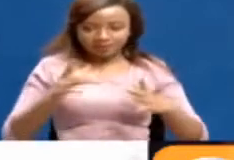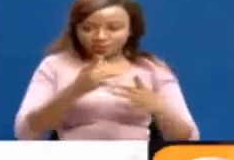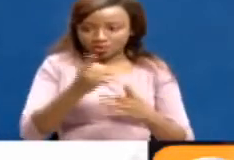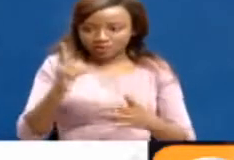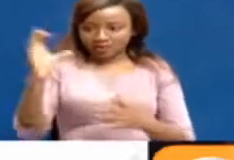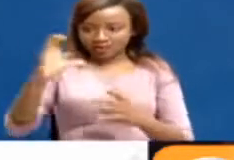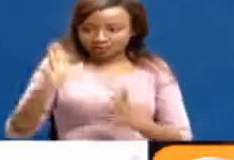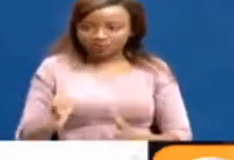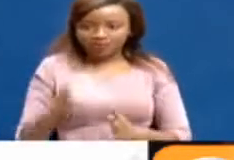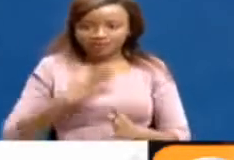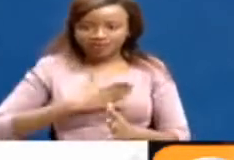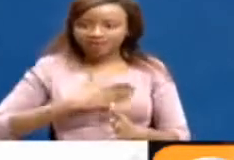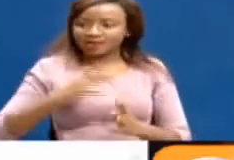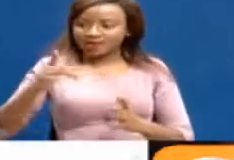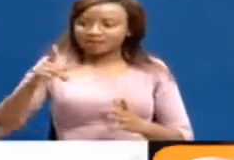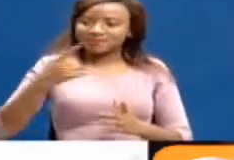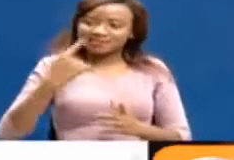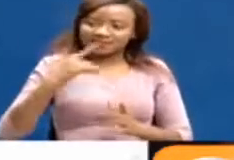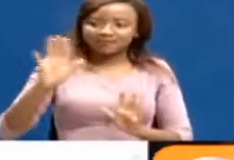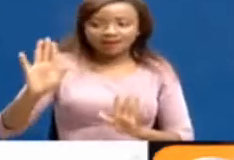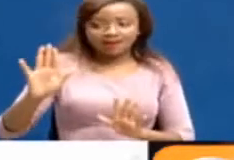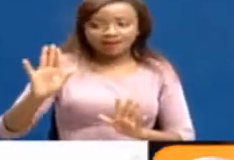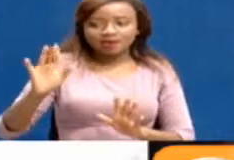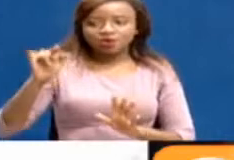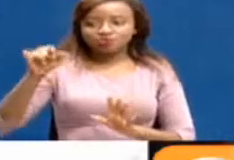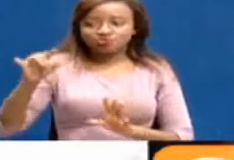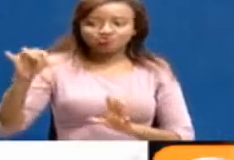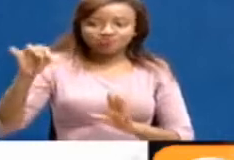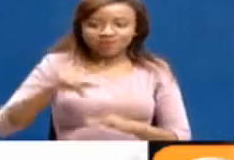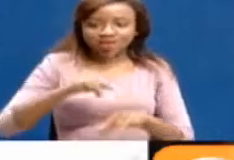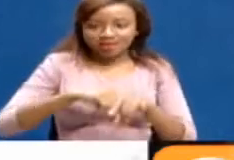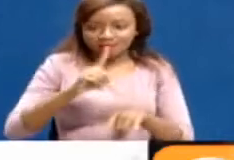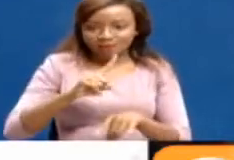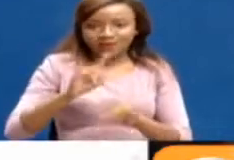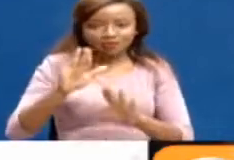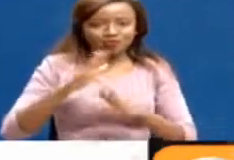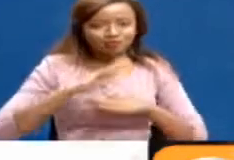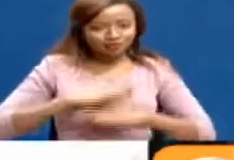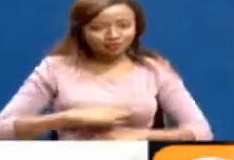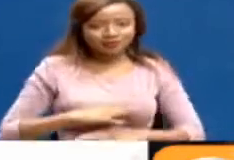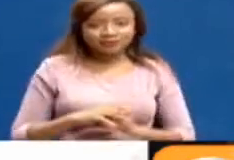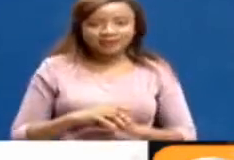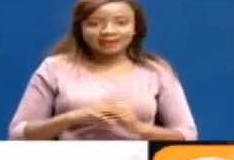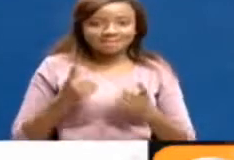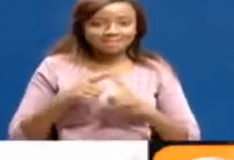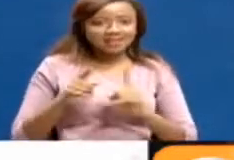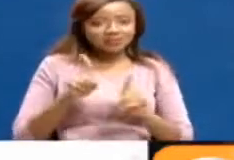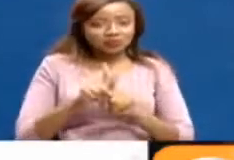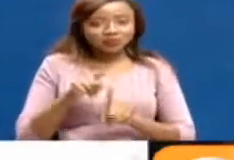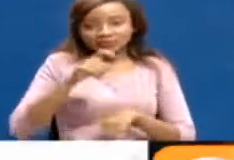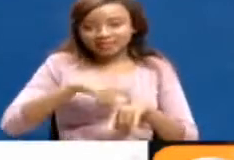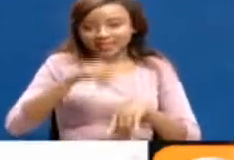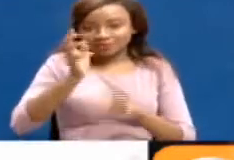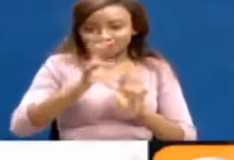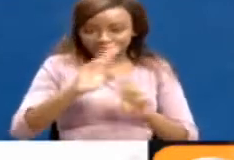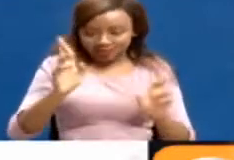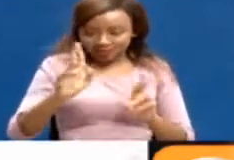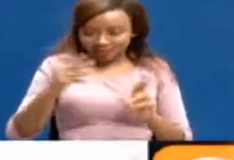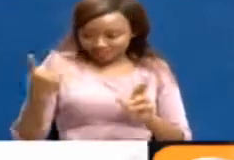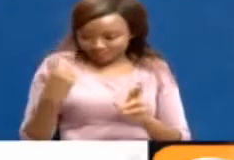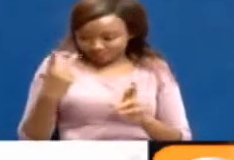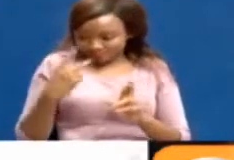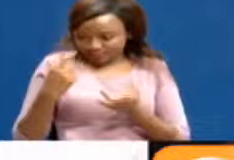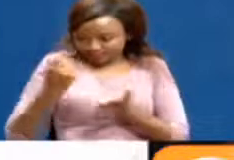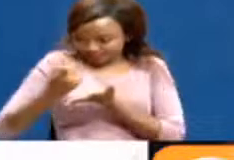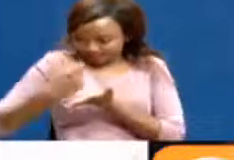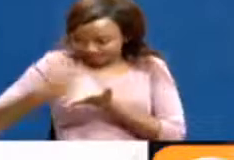and I've seen many landlords doing that actually already, then you should be able, for instance, once that agreement is registered with the appropriate authorities,